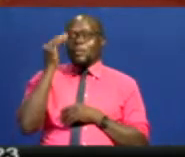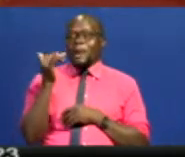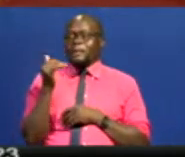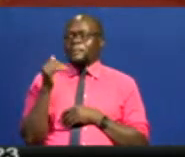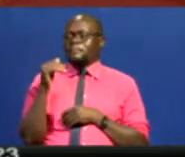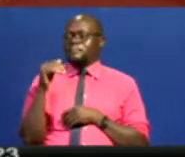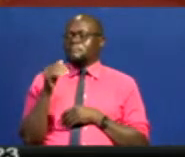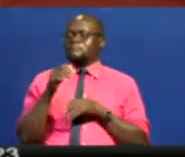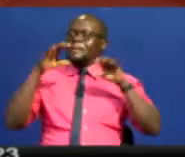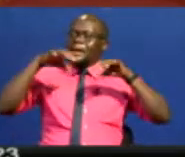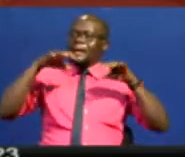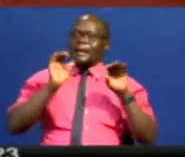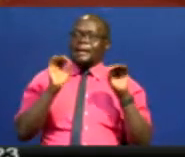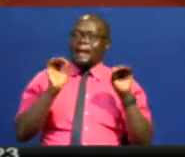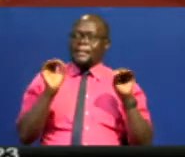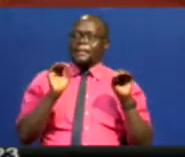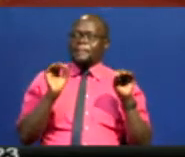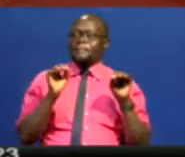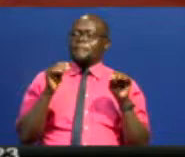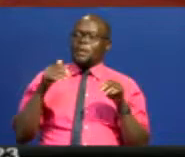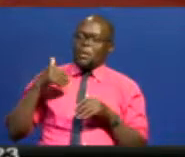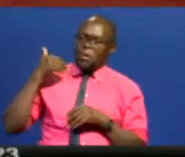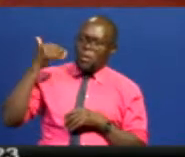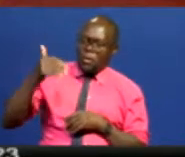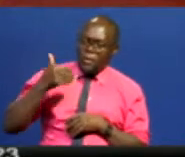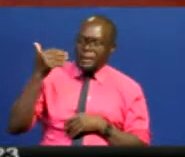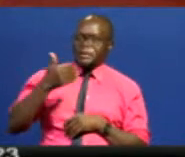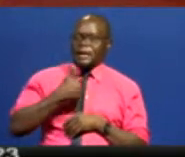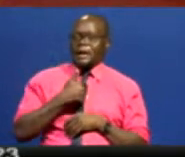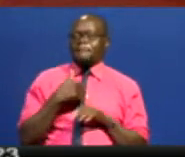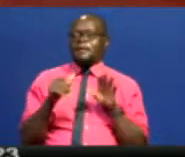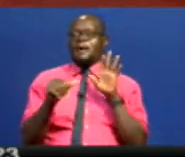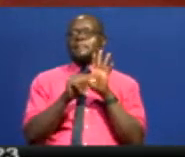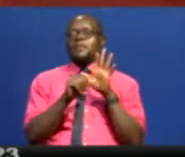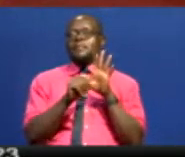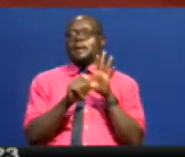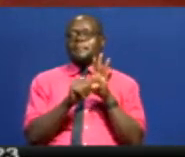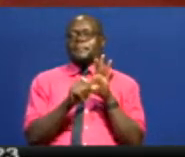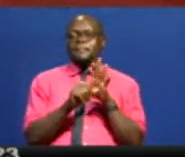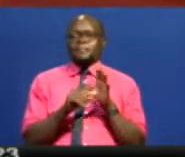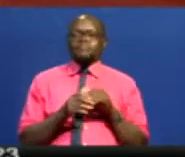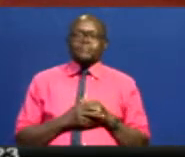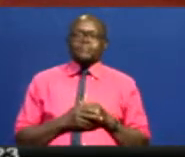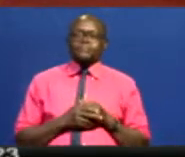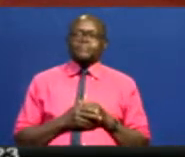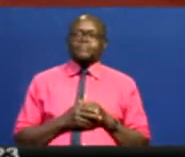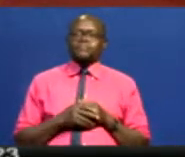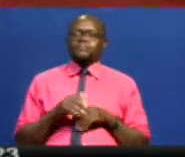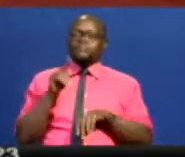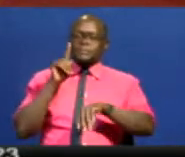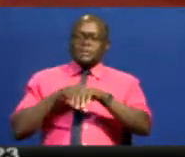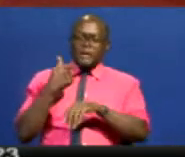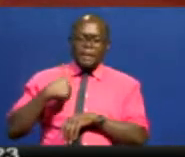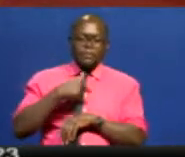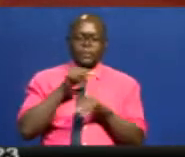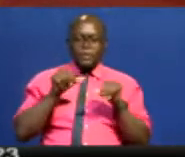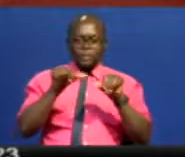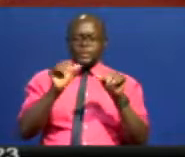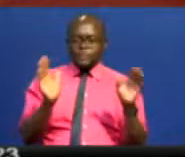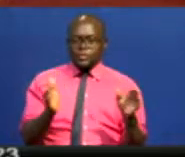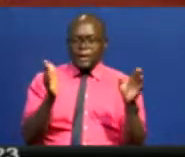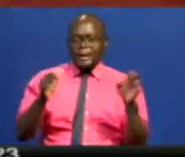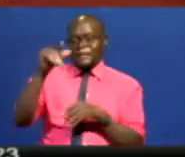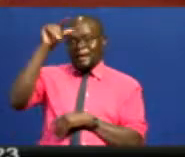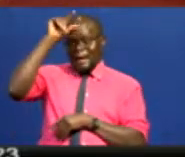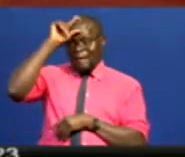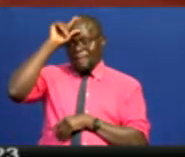of rains, there's always a problem. As we continue urging the government to